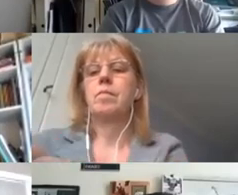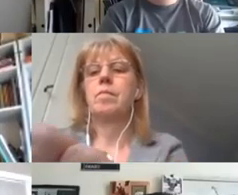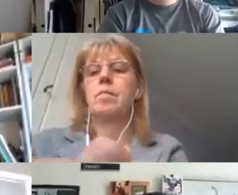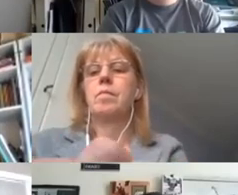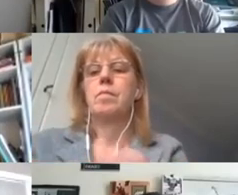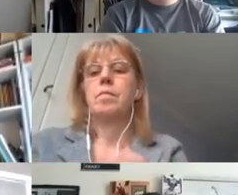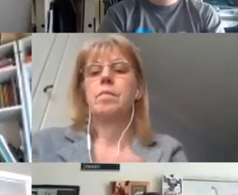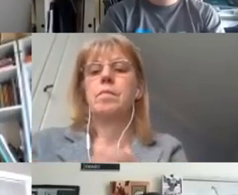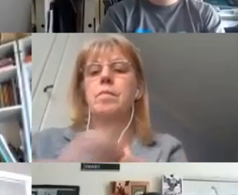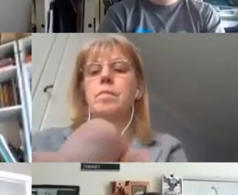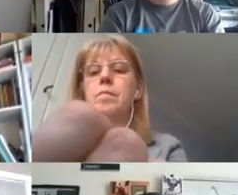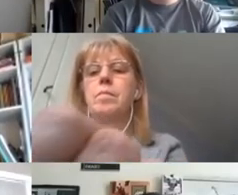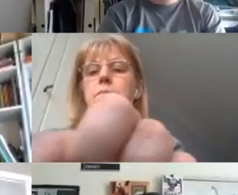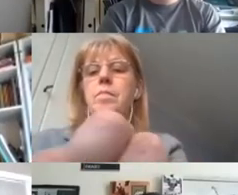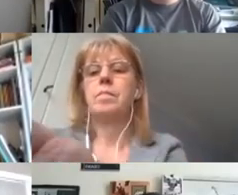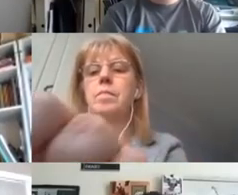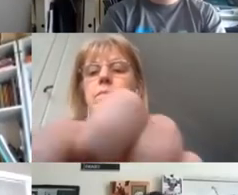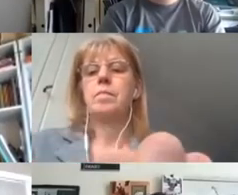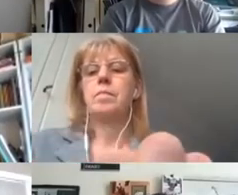on what was useful for people.